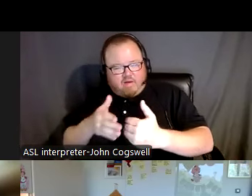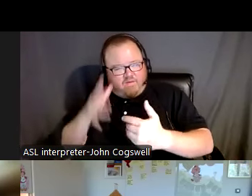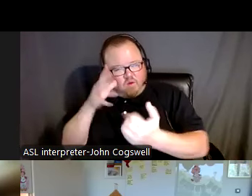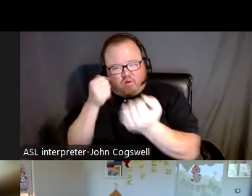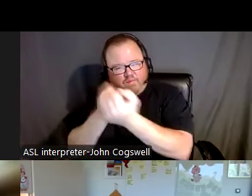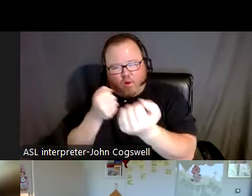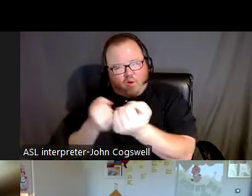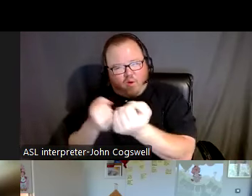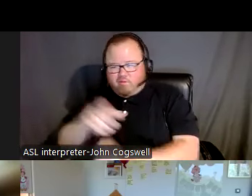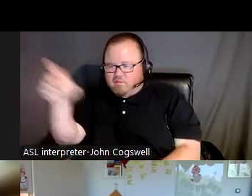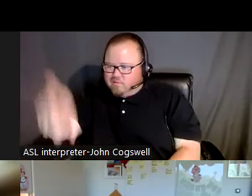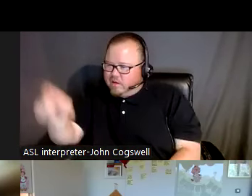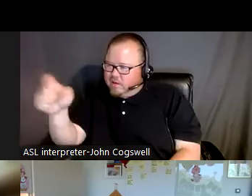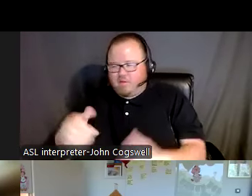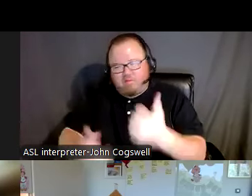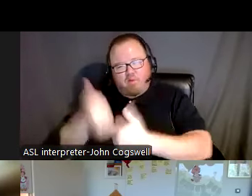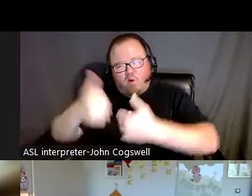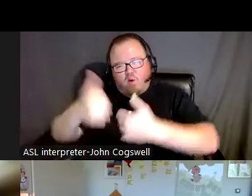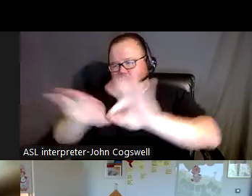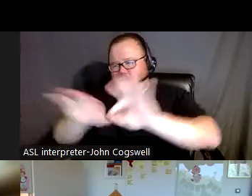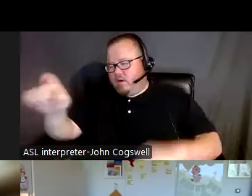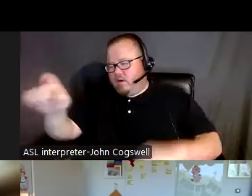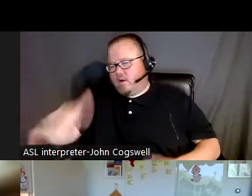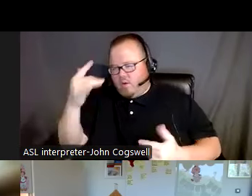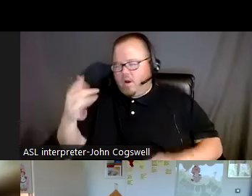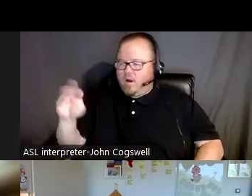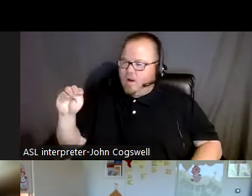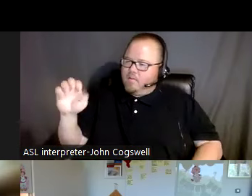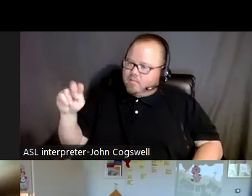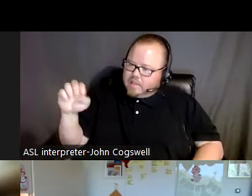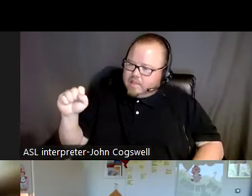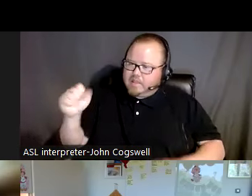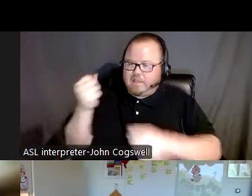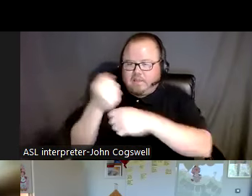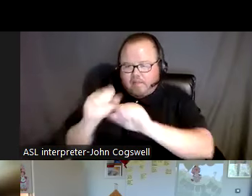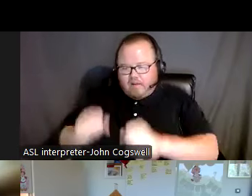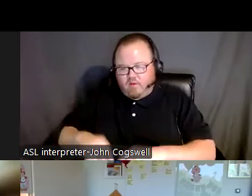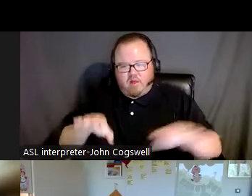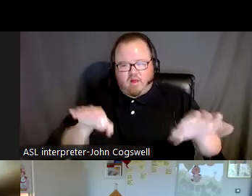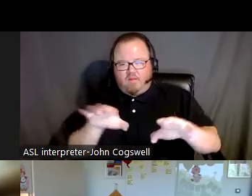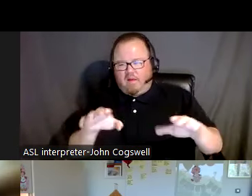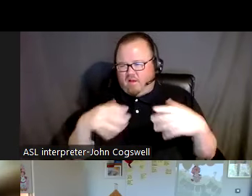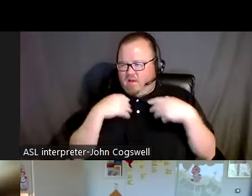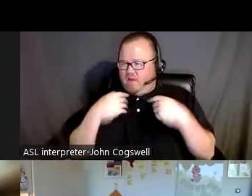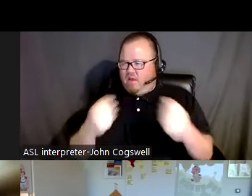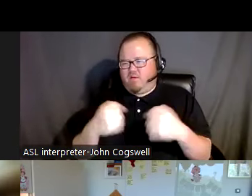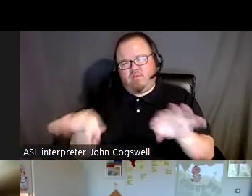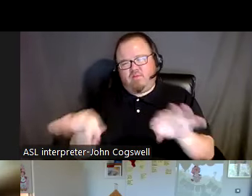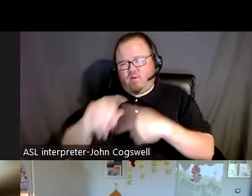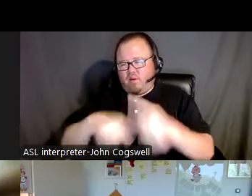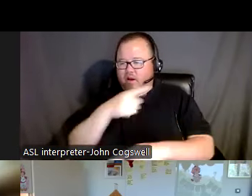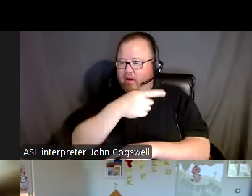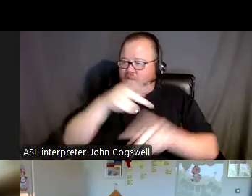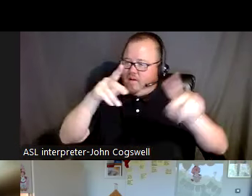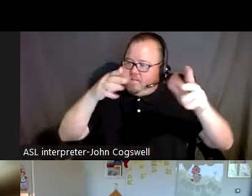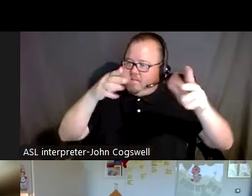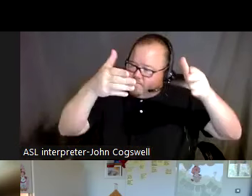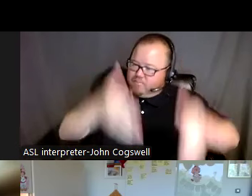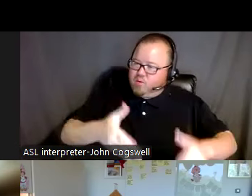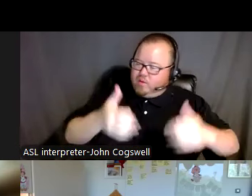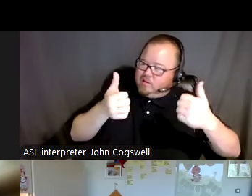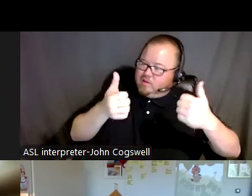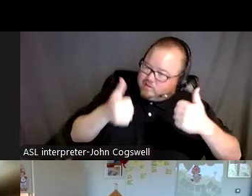when we work with that's why bringing mean safety in a healthcare setting to behavioral health is so important, because once somebody has made an attempt,